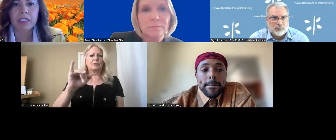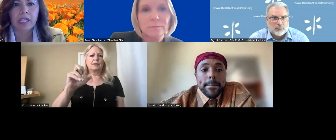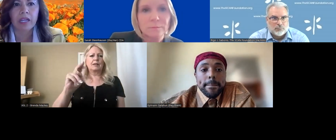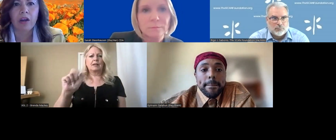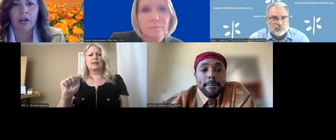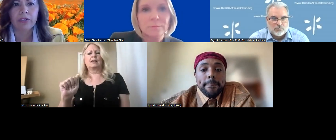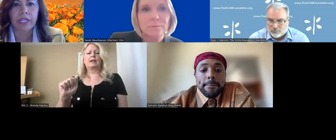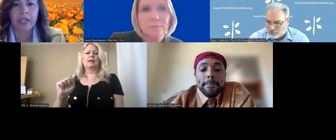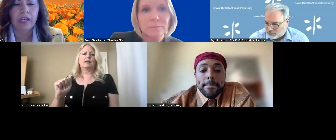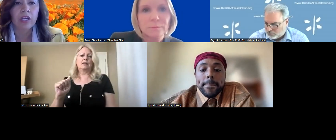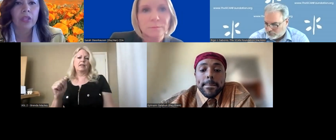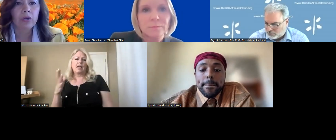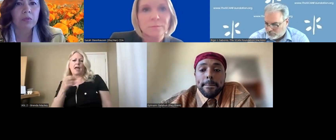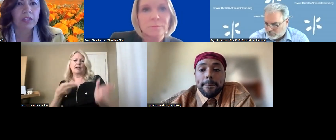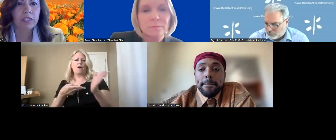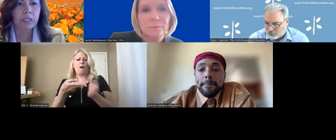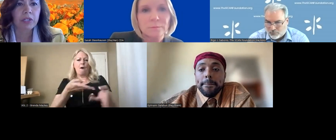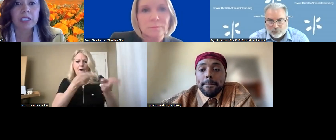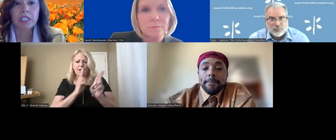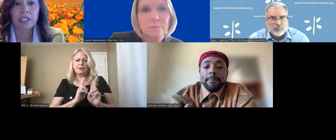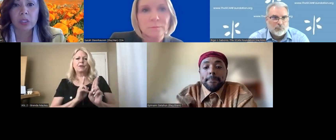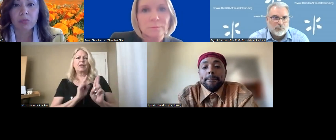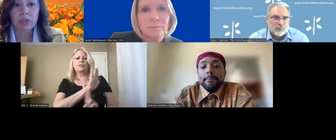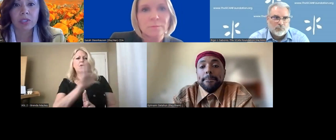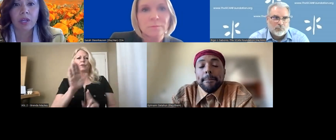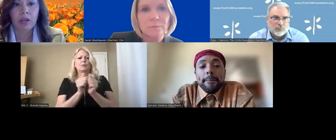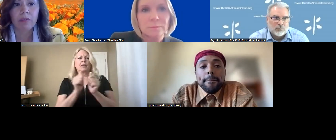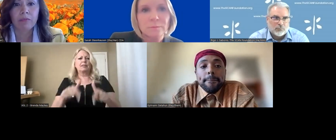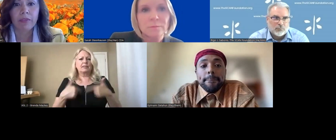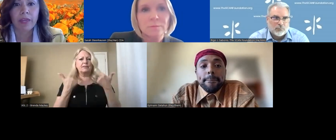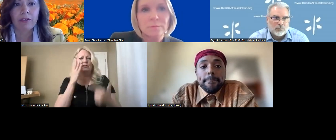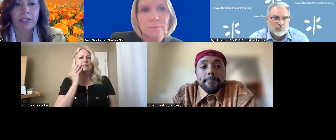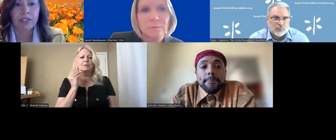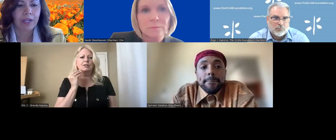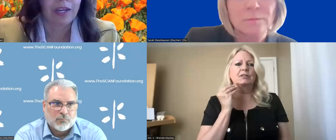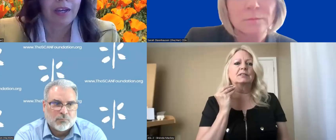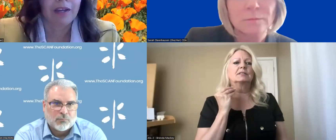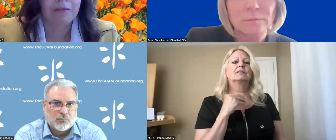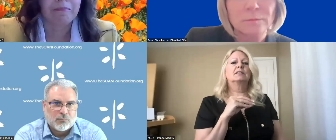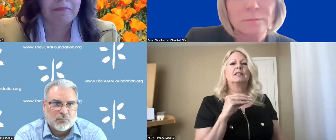sustainability piece and honoring those with lived experience and consumers without